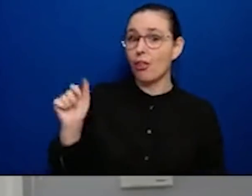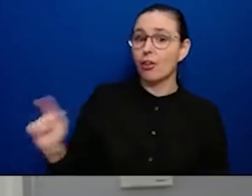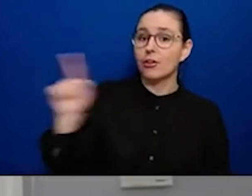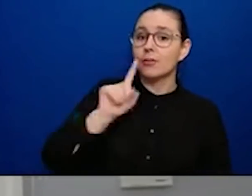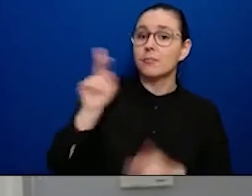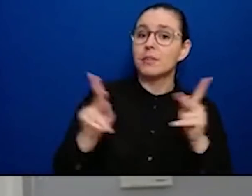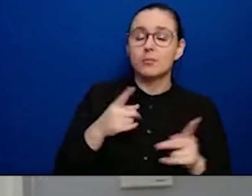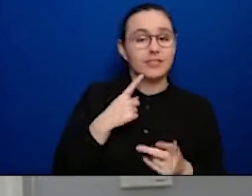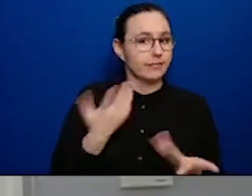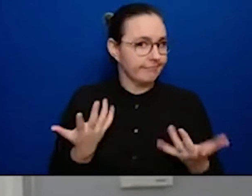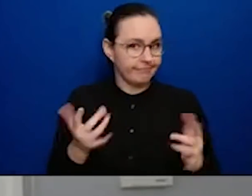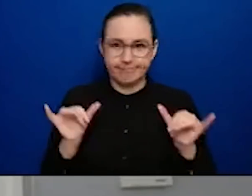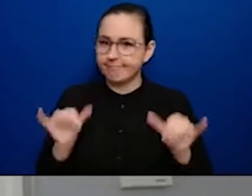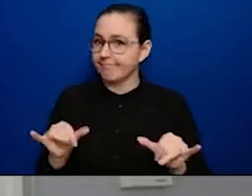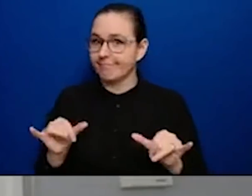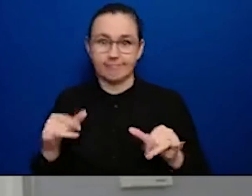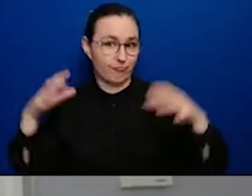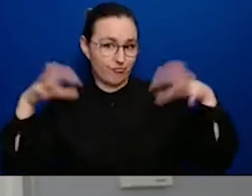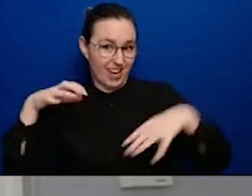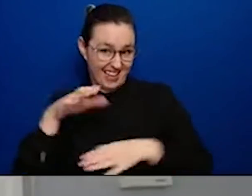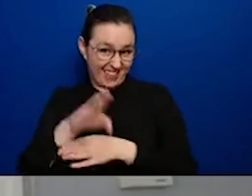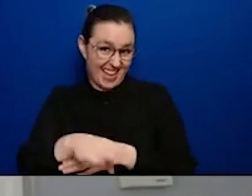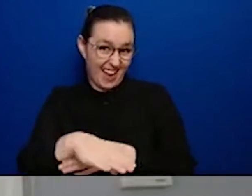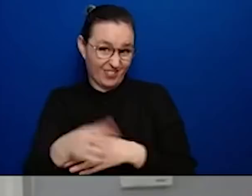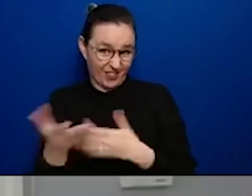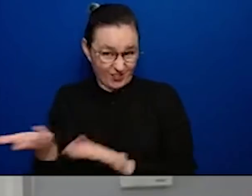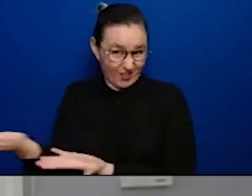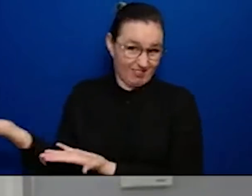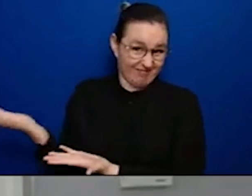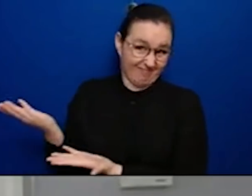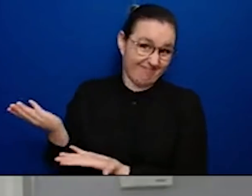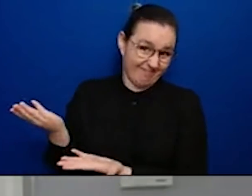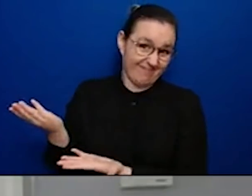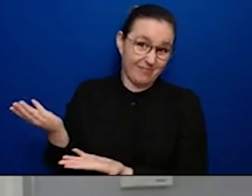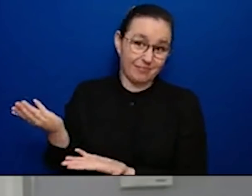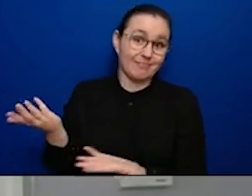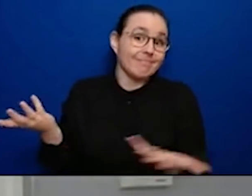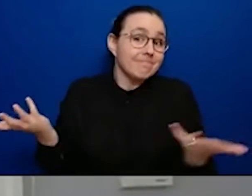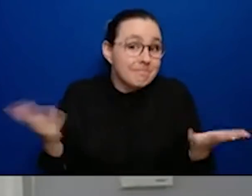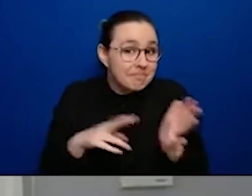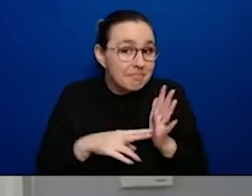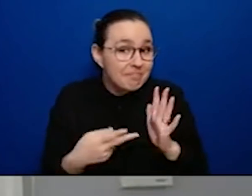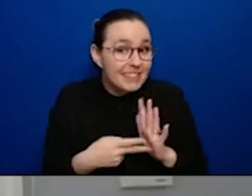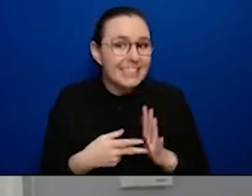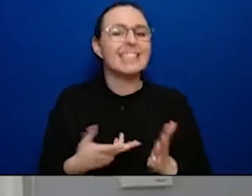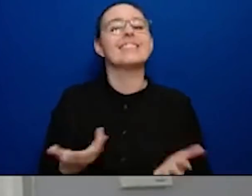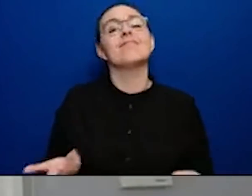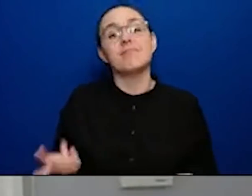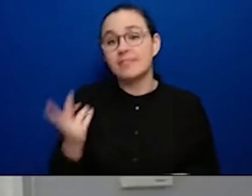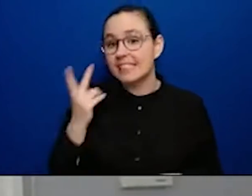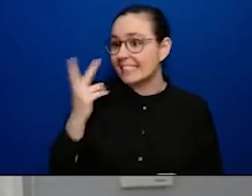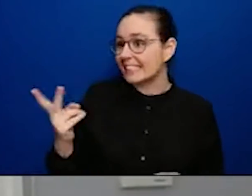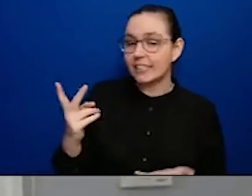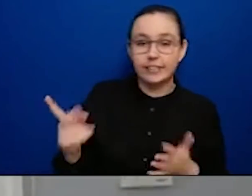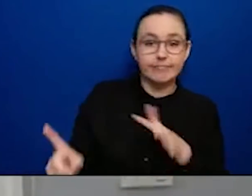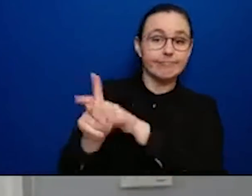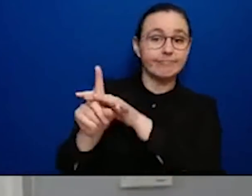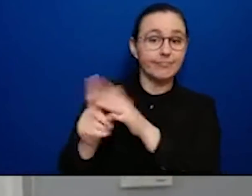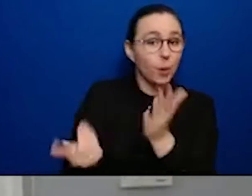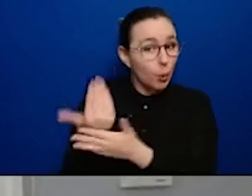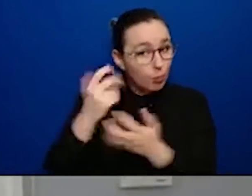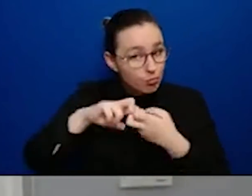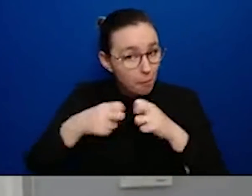So that's in addition to the heavy rainfall that ARMEL talked about. Up in the north and central coast, those snowmelt rates have been a little